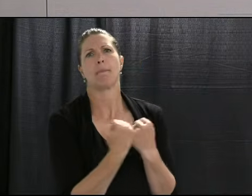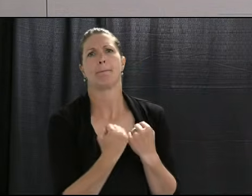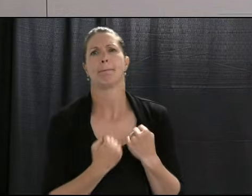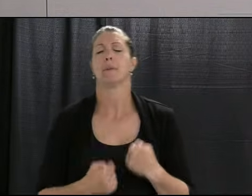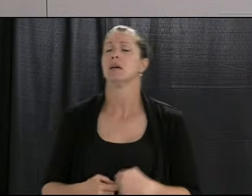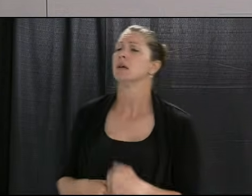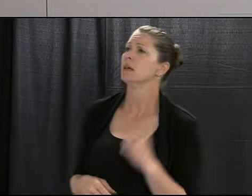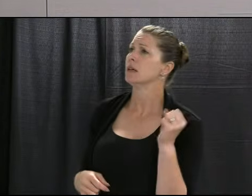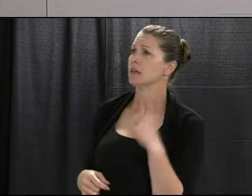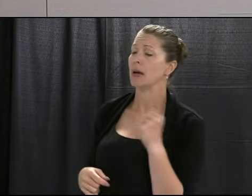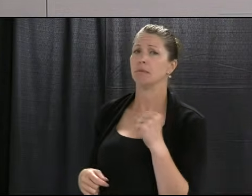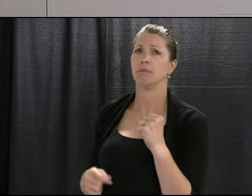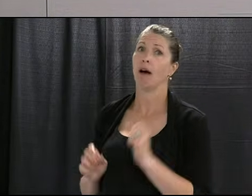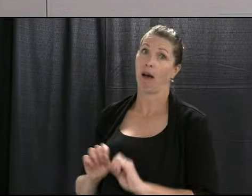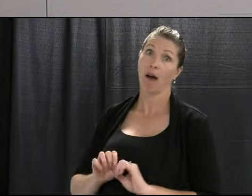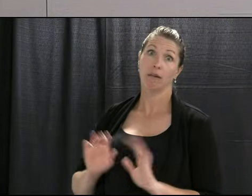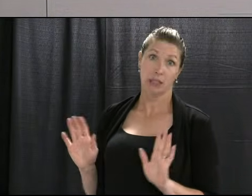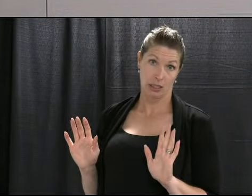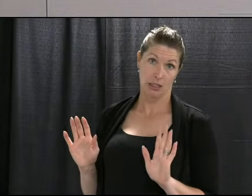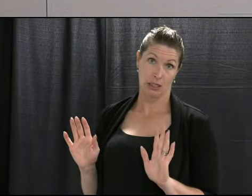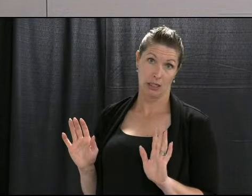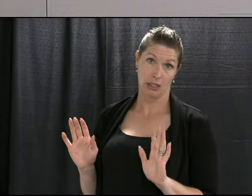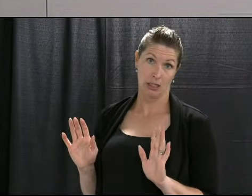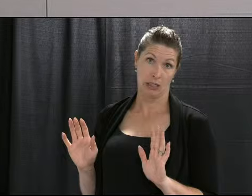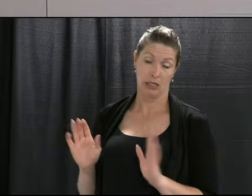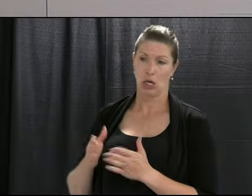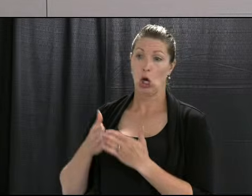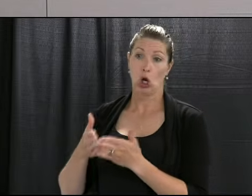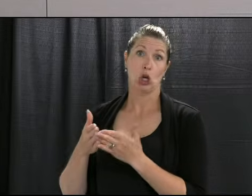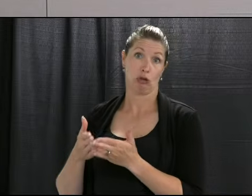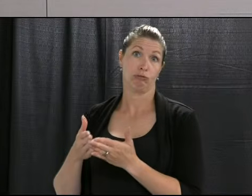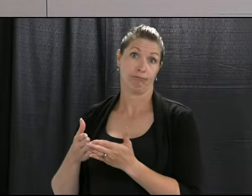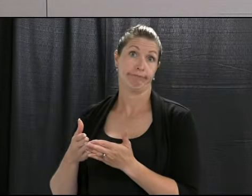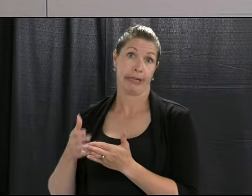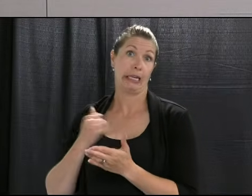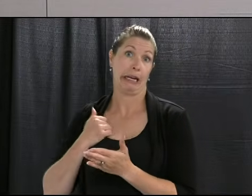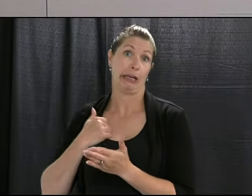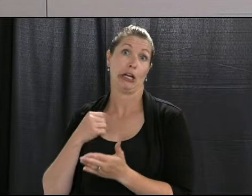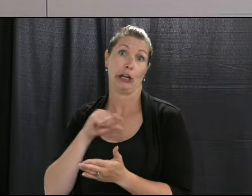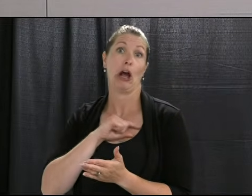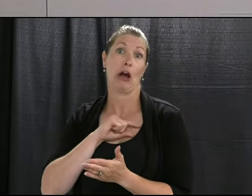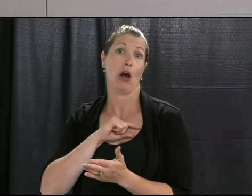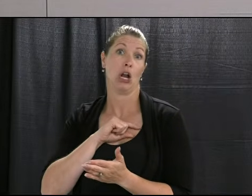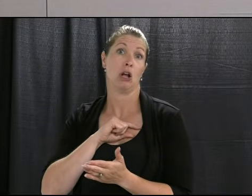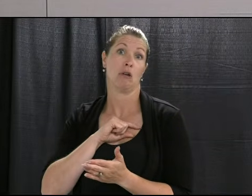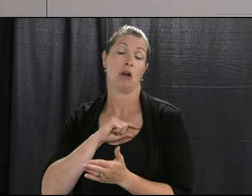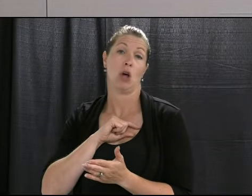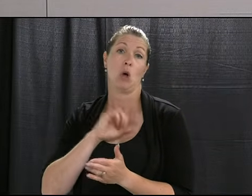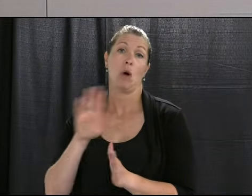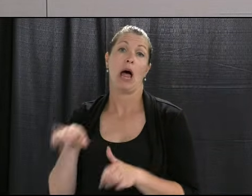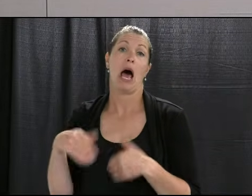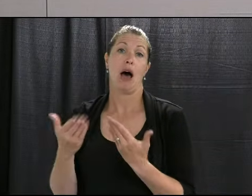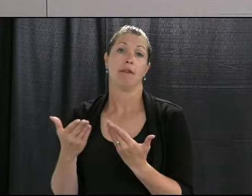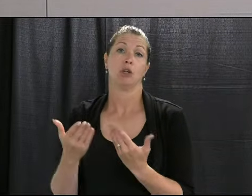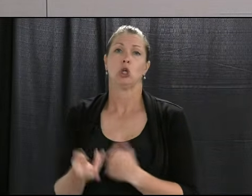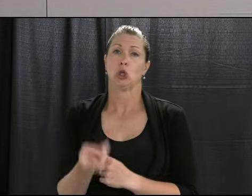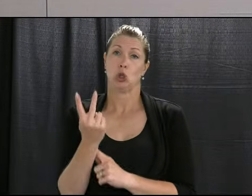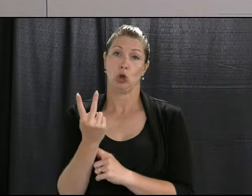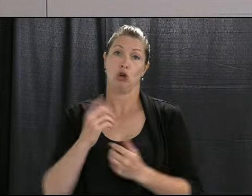Yeah, well, obviously the Coast Guard are providing crew rest trailers, crew comfort